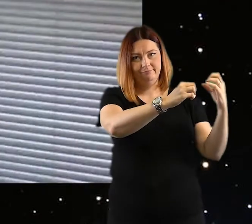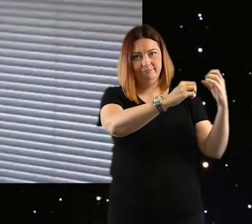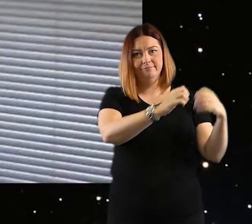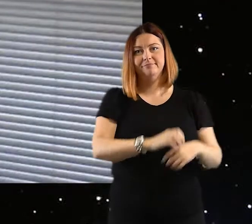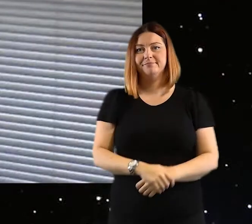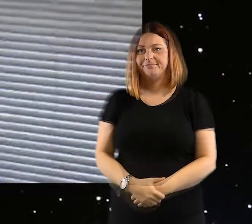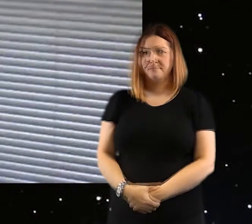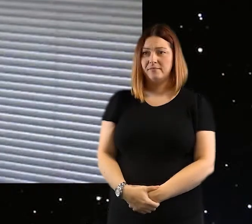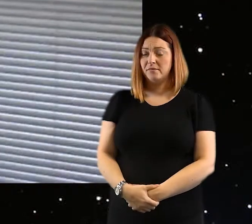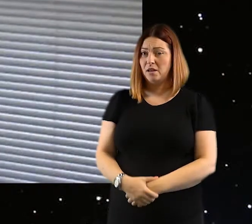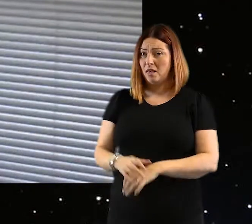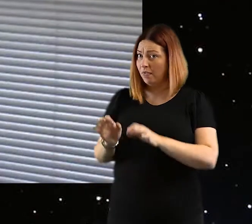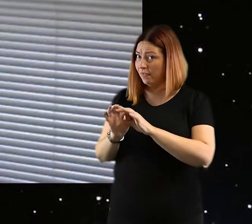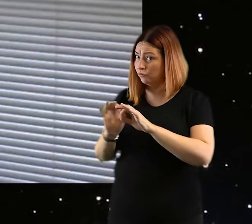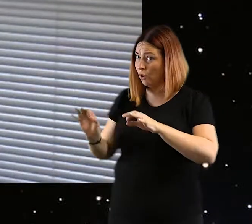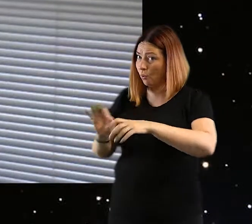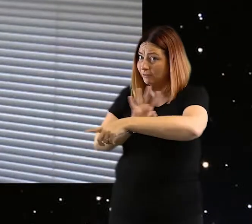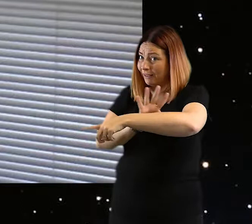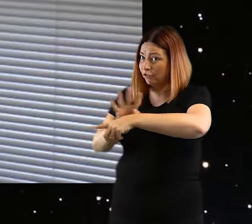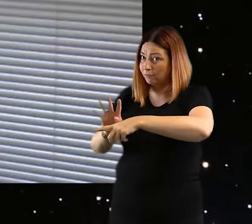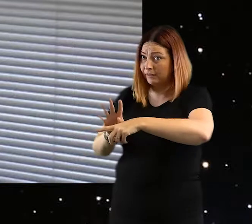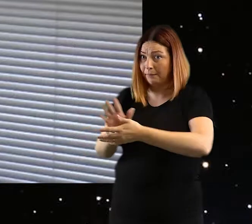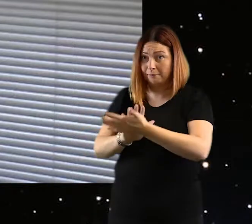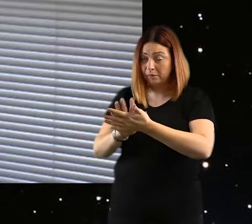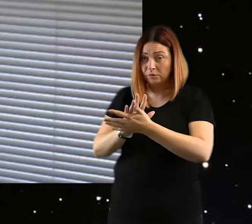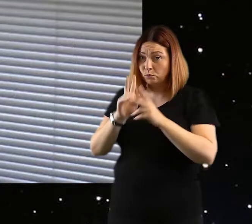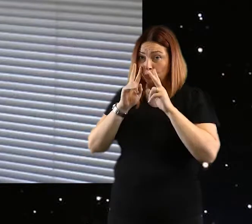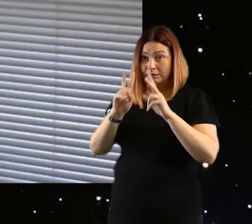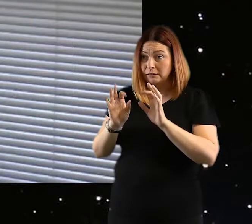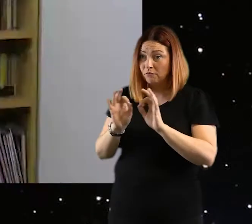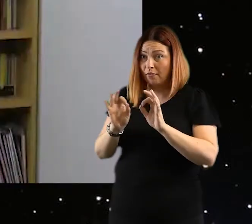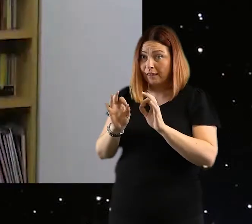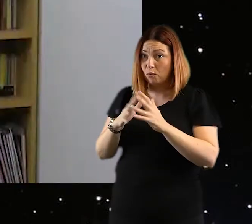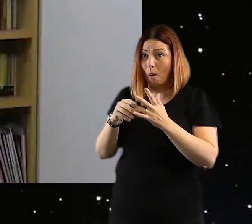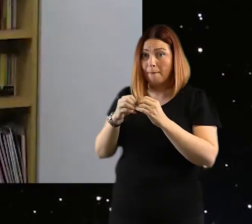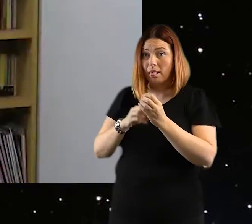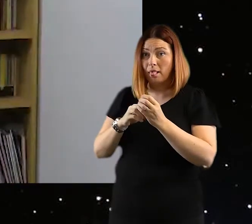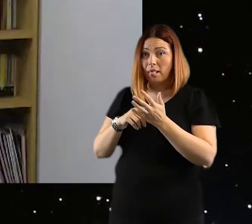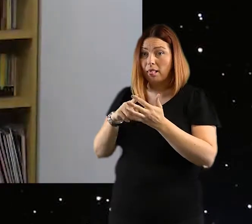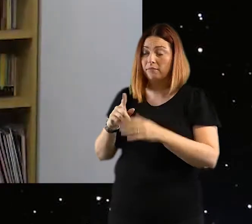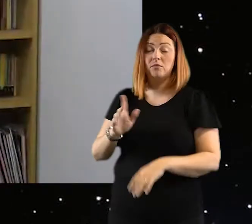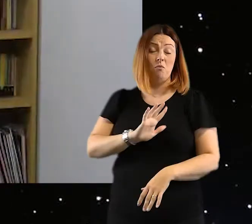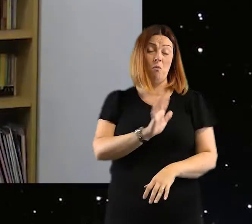Yeah. So there's no spectroscopy in this, so you're not seeing the wobble? There's no spectroscopy at all, right. no. Right.